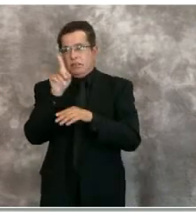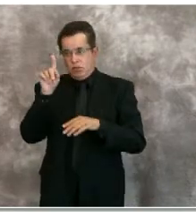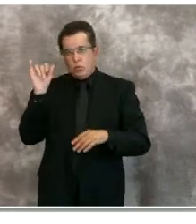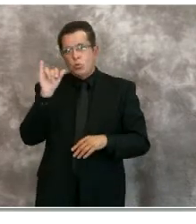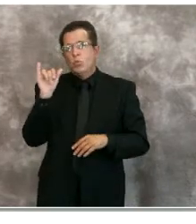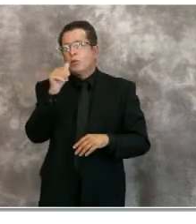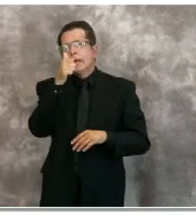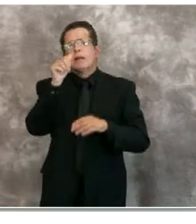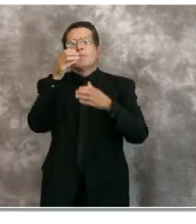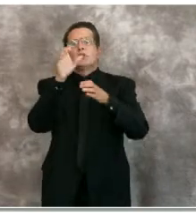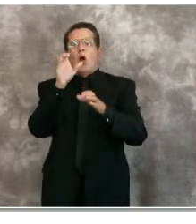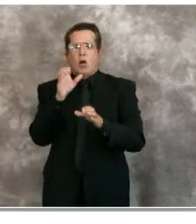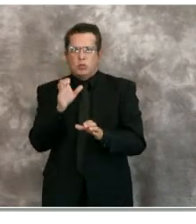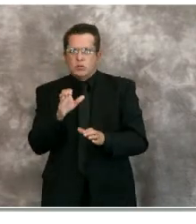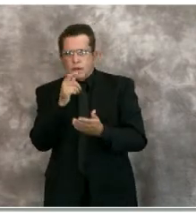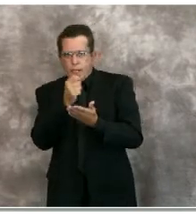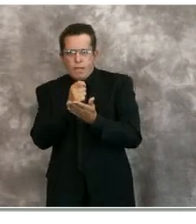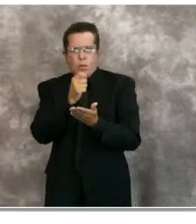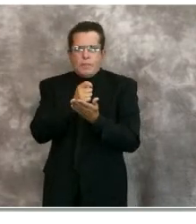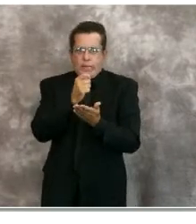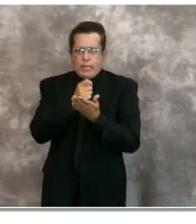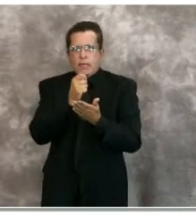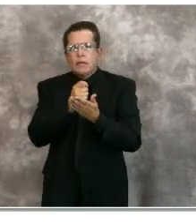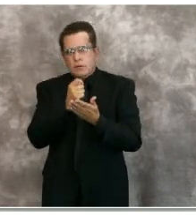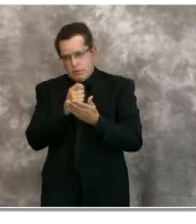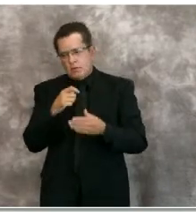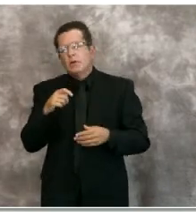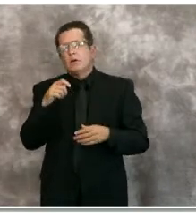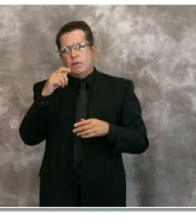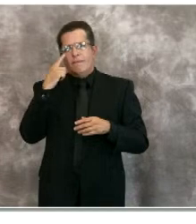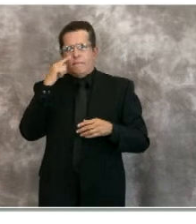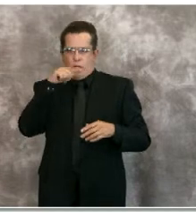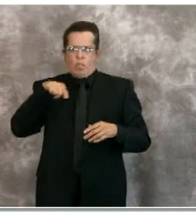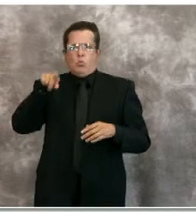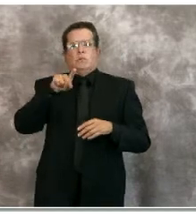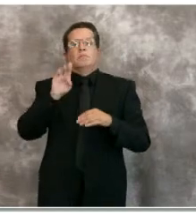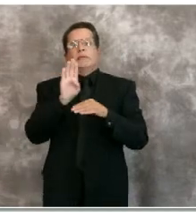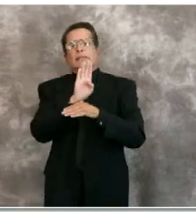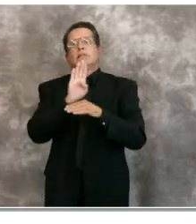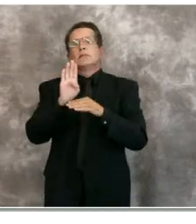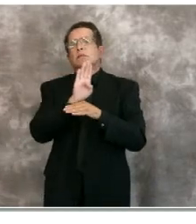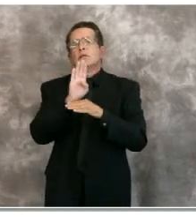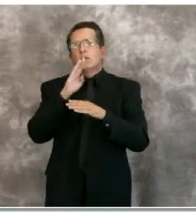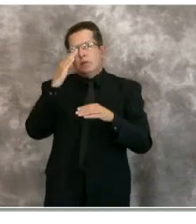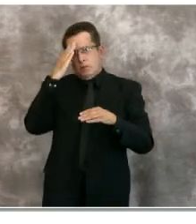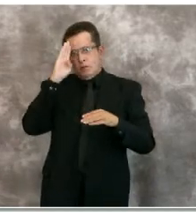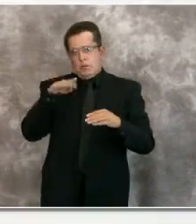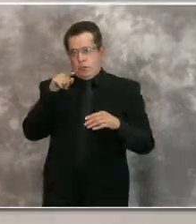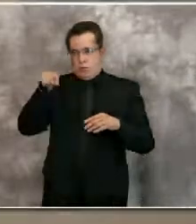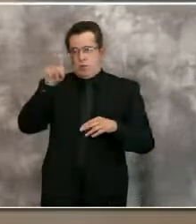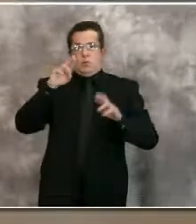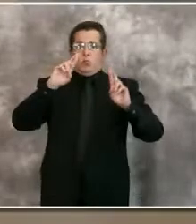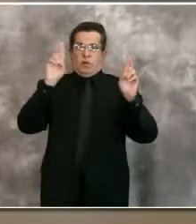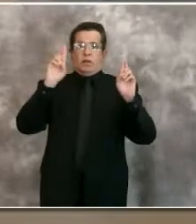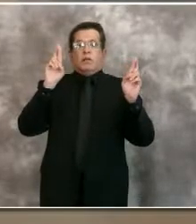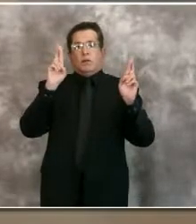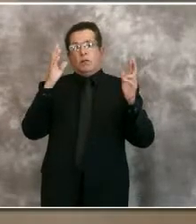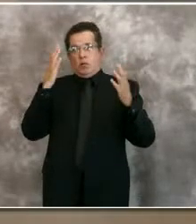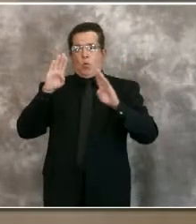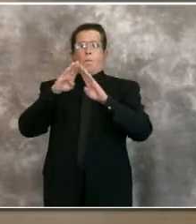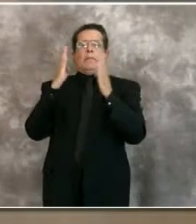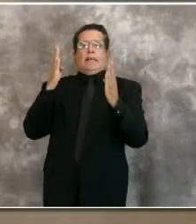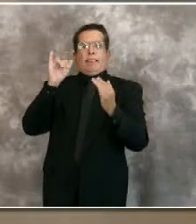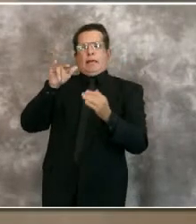and massage therapy outside of those in healthcare settings. We know that many of you are eagerly looking forward to the